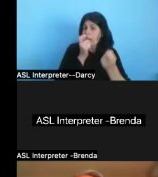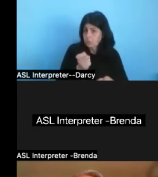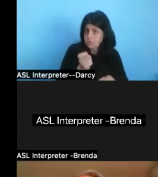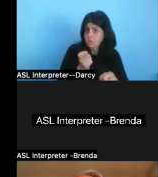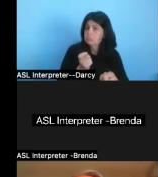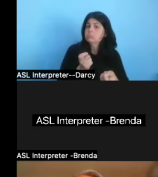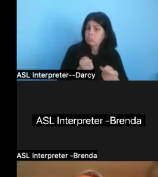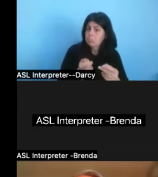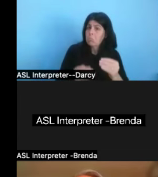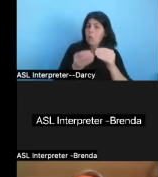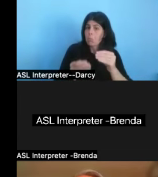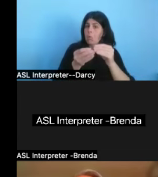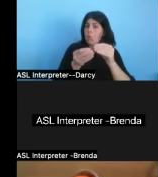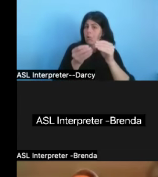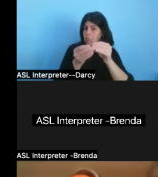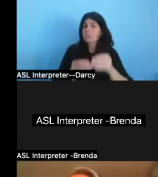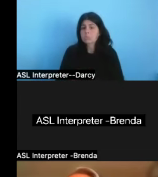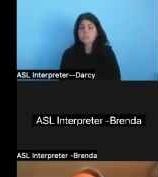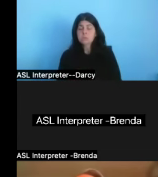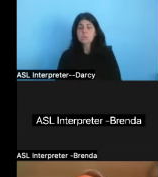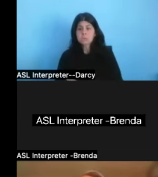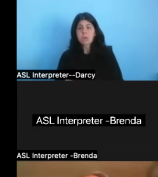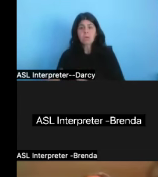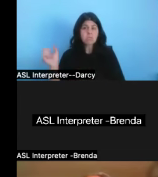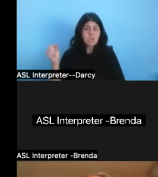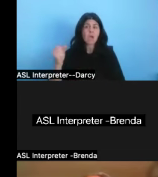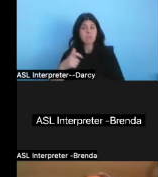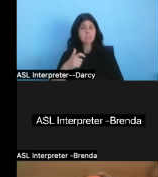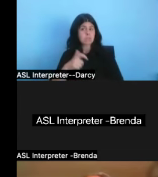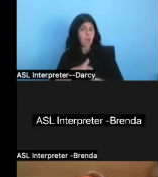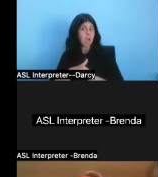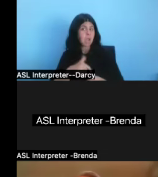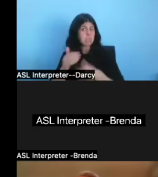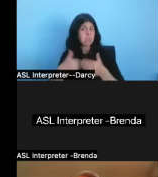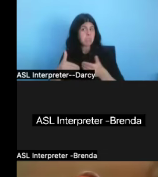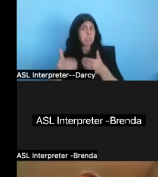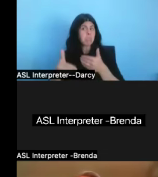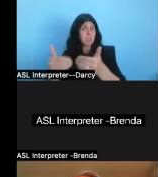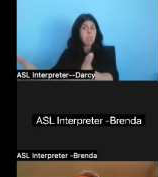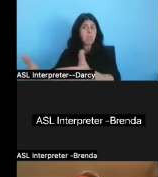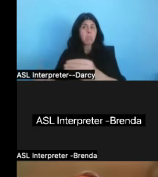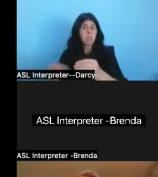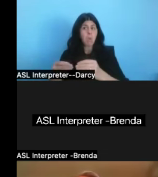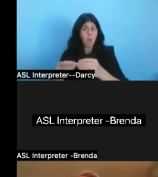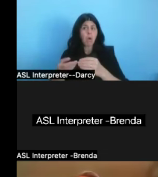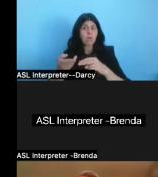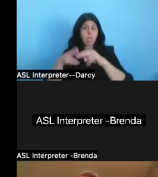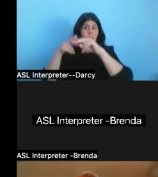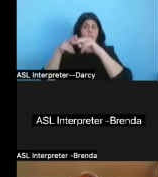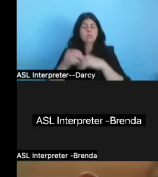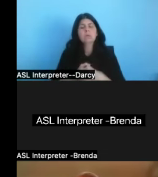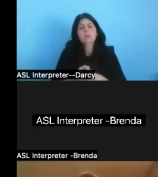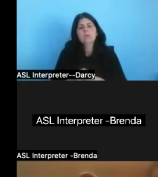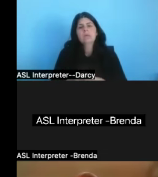so it would be an exponential acceleration over time. It's still a relatively few,